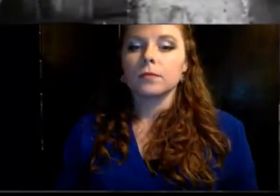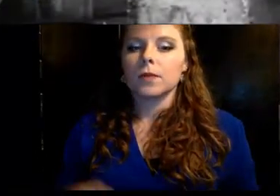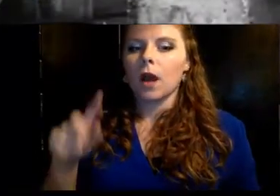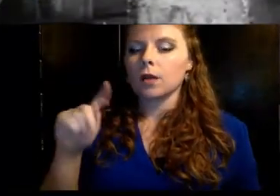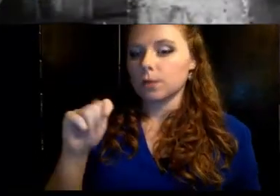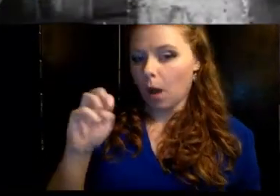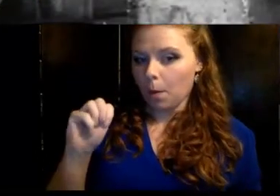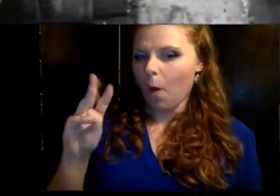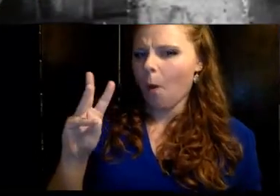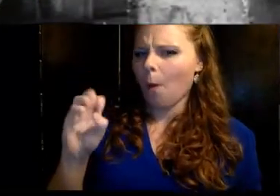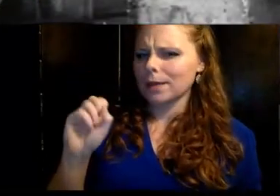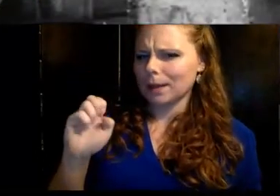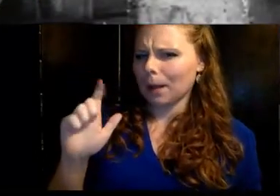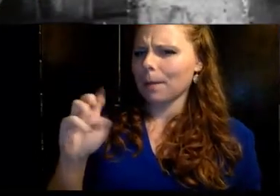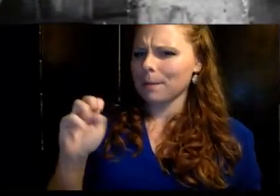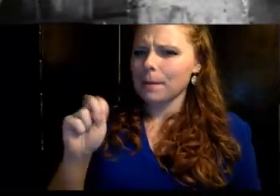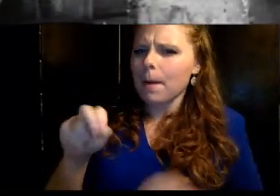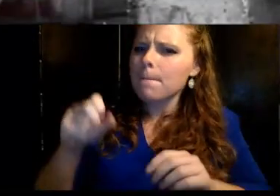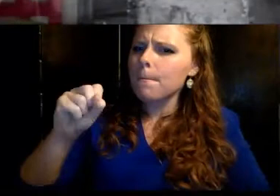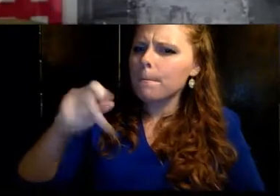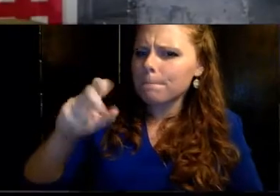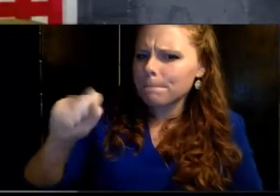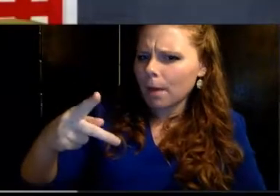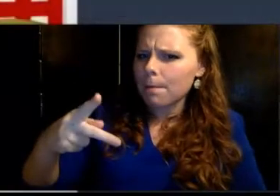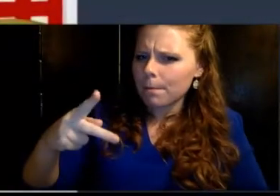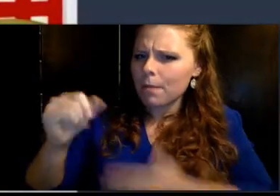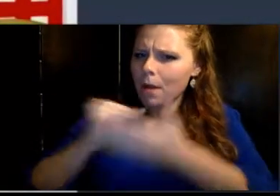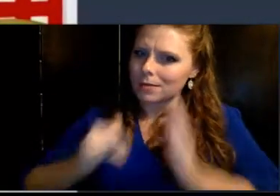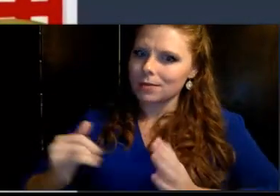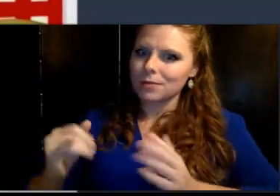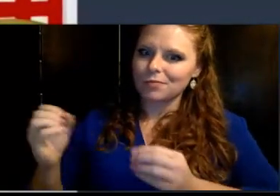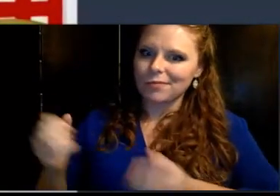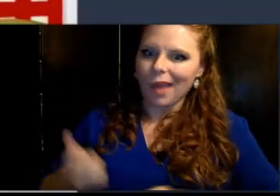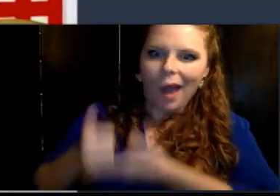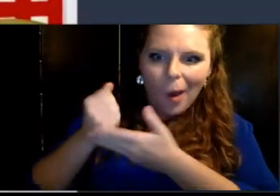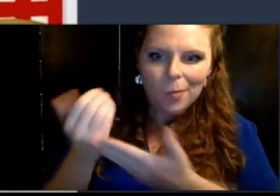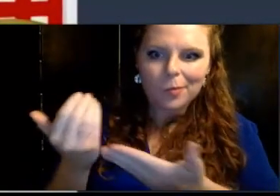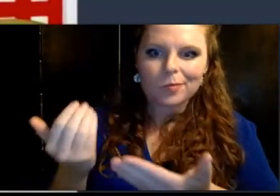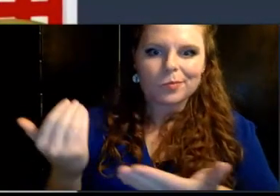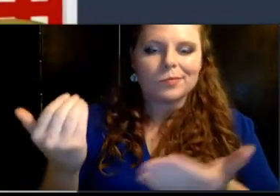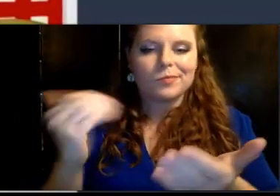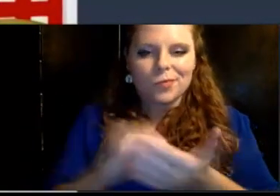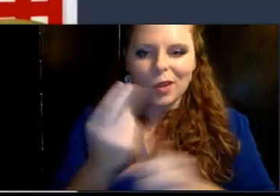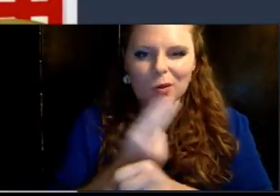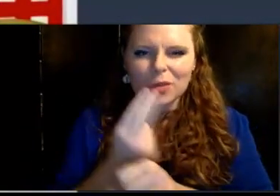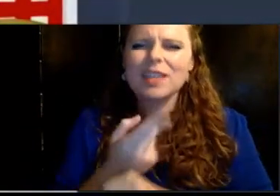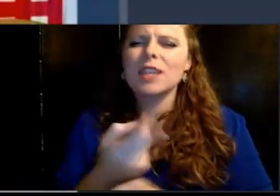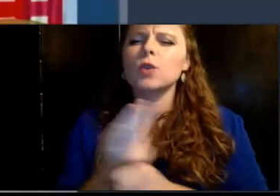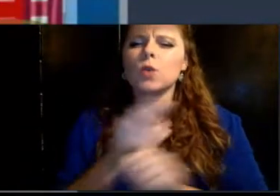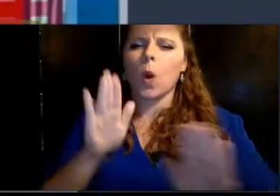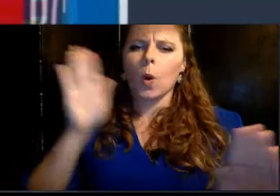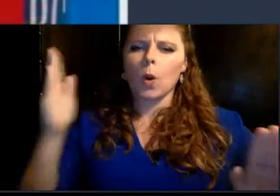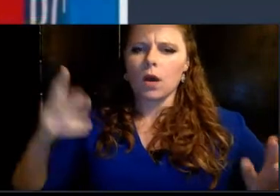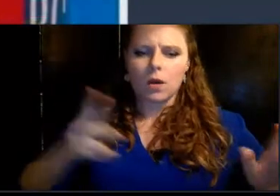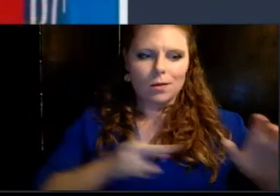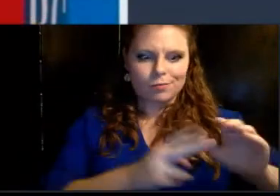Tom Wesselman was one of those pop artists who brought still life back. He sometimes used a technique known as collage, where he cut out